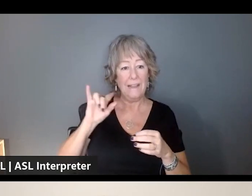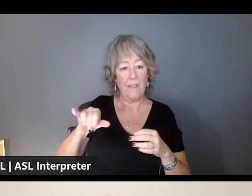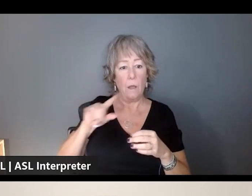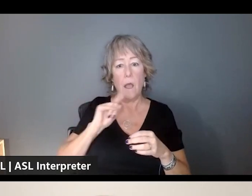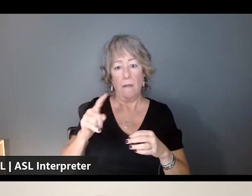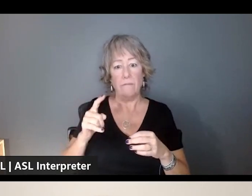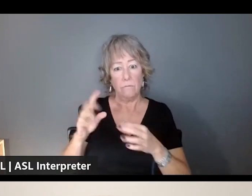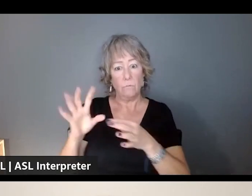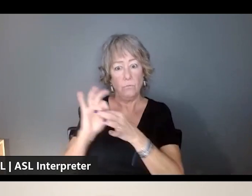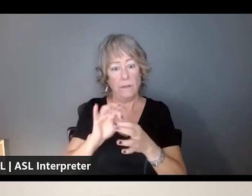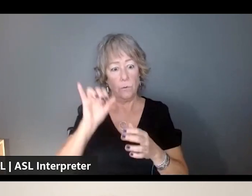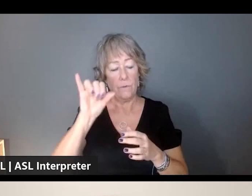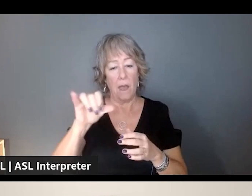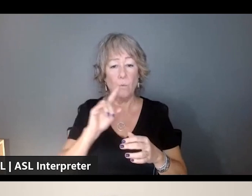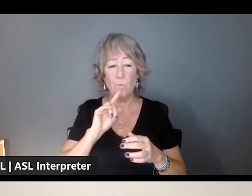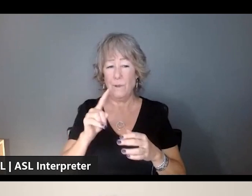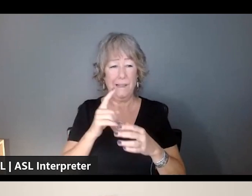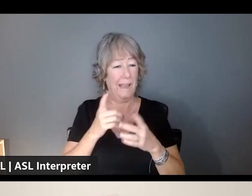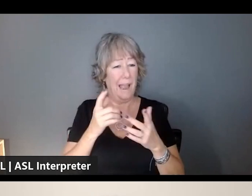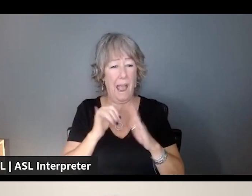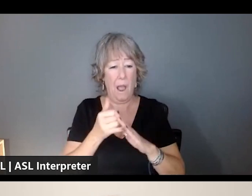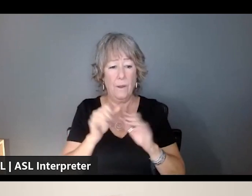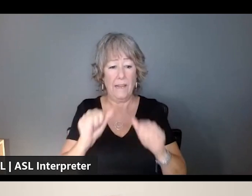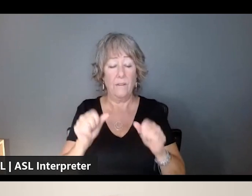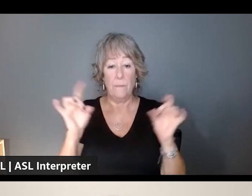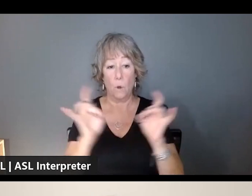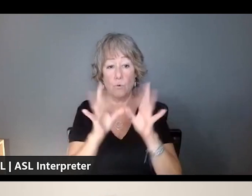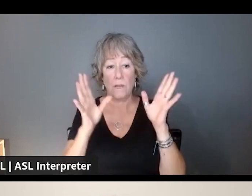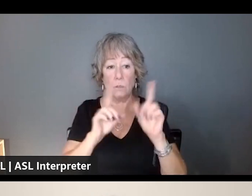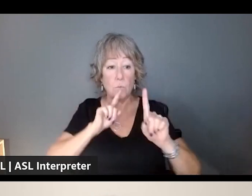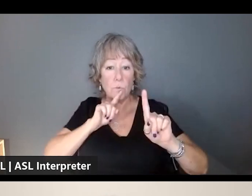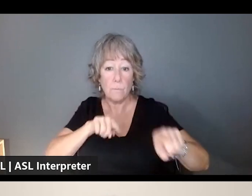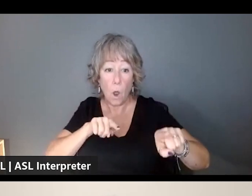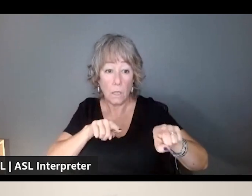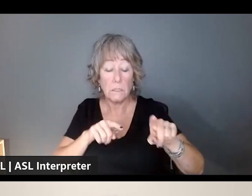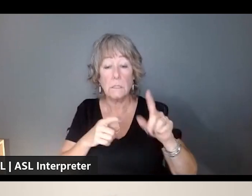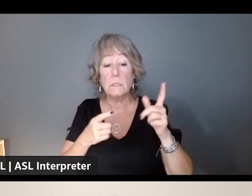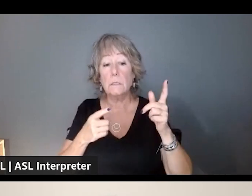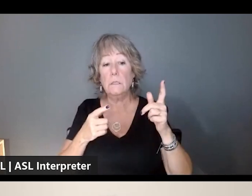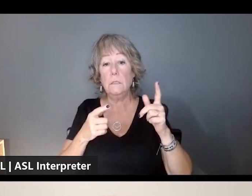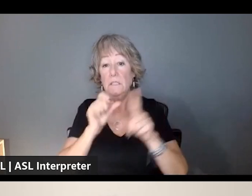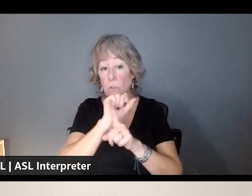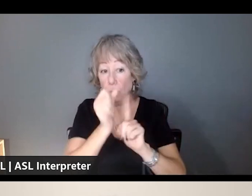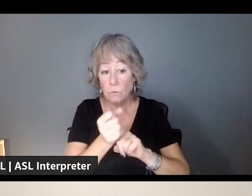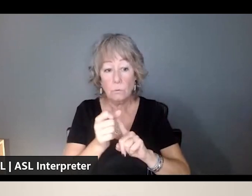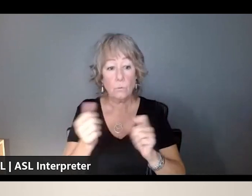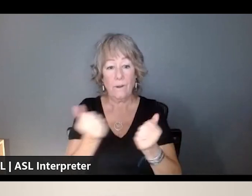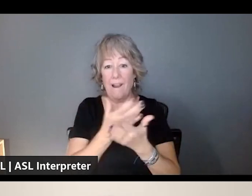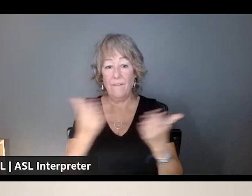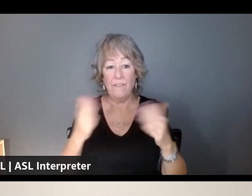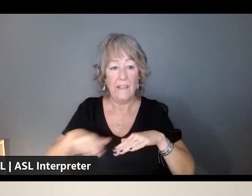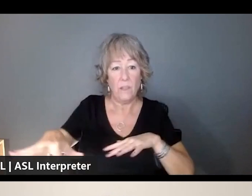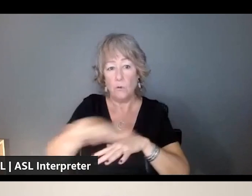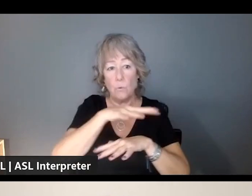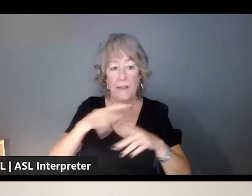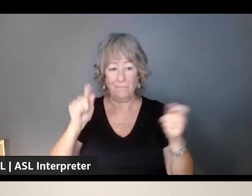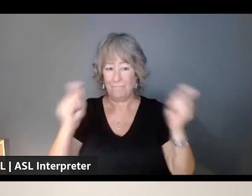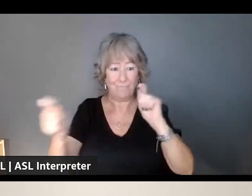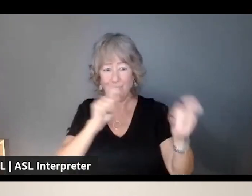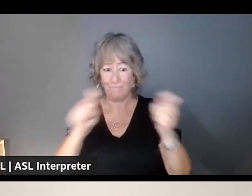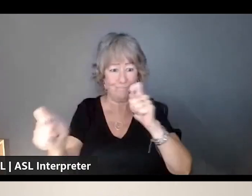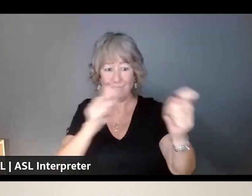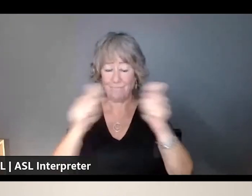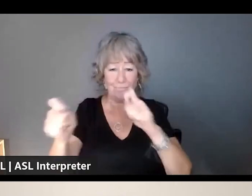And if you think about, for example, crisis response situations where everything on the terrain is changing on